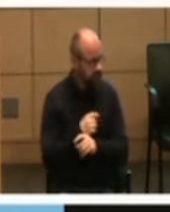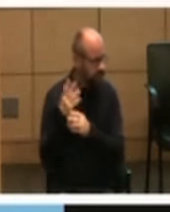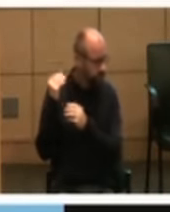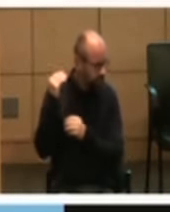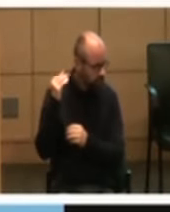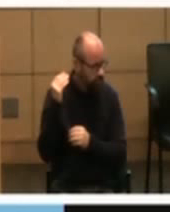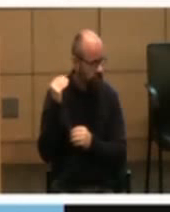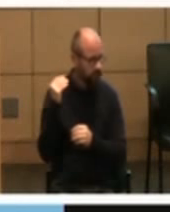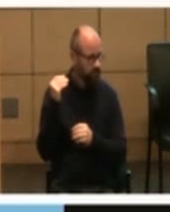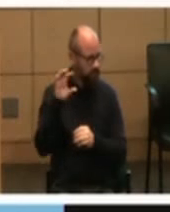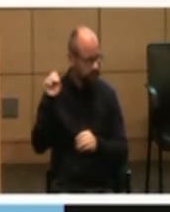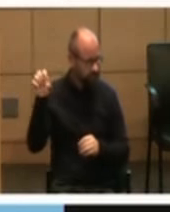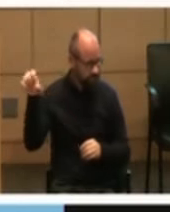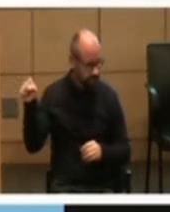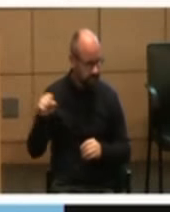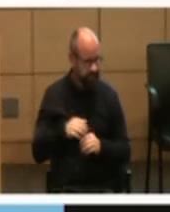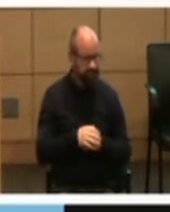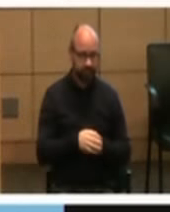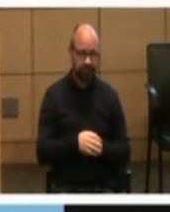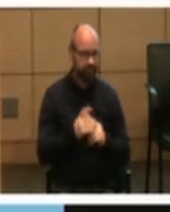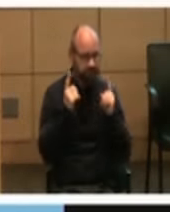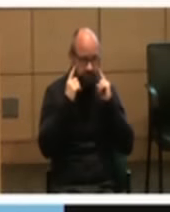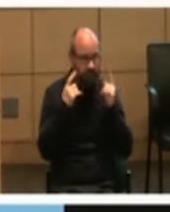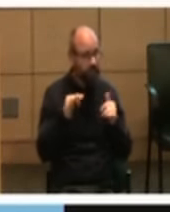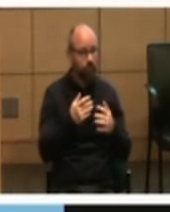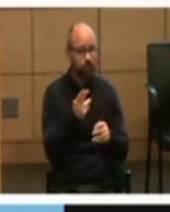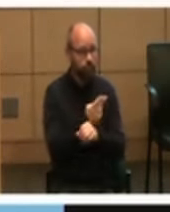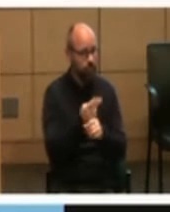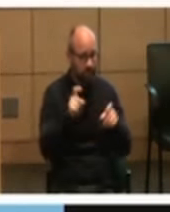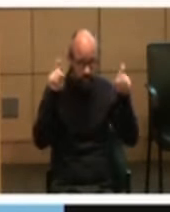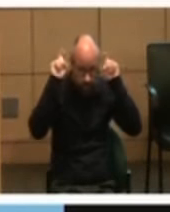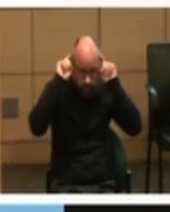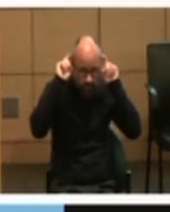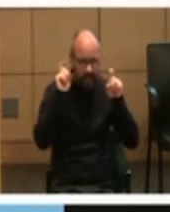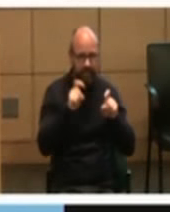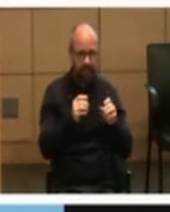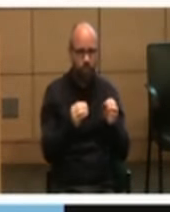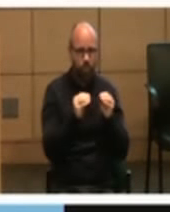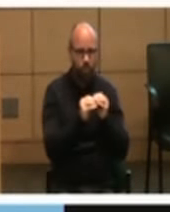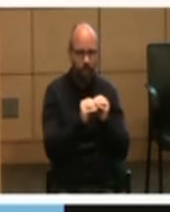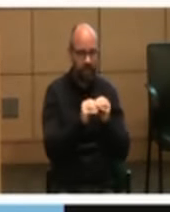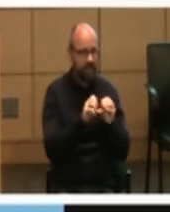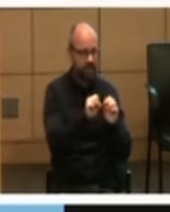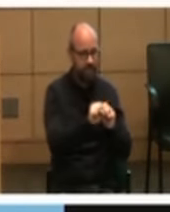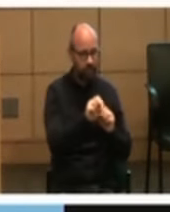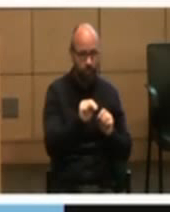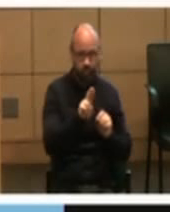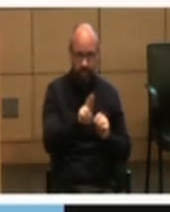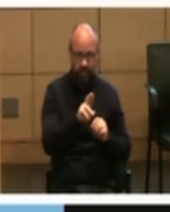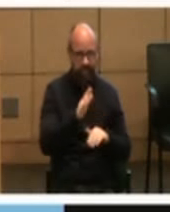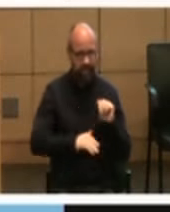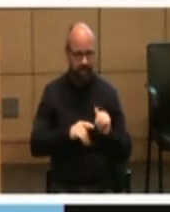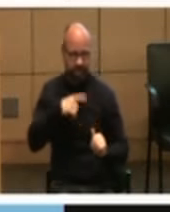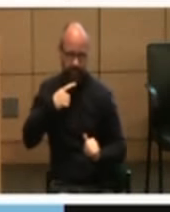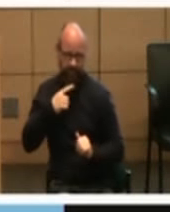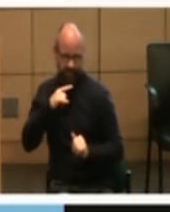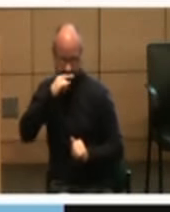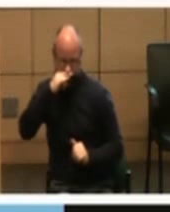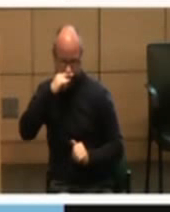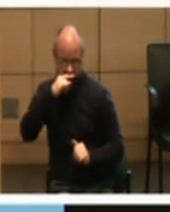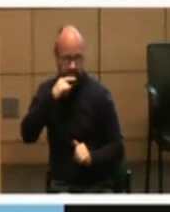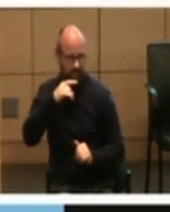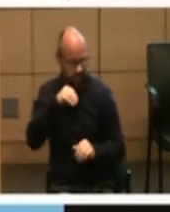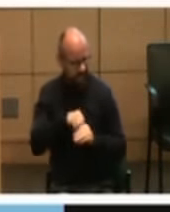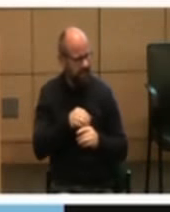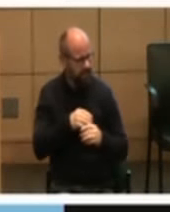sensory neural hearing loss, even when they're using their hearing aids, need a greater signal-to-noise ratio than their normal hearing counterparts in those really